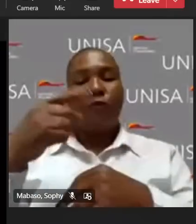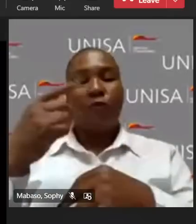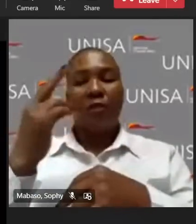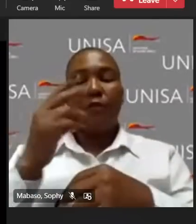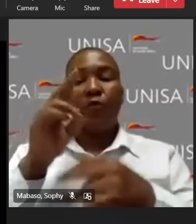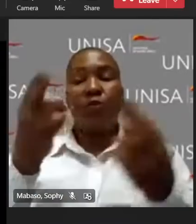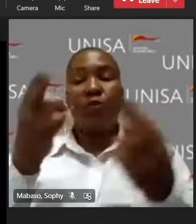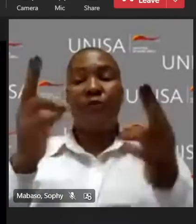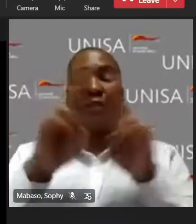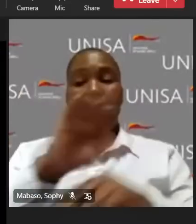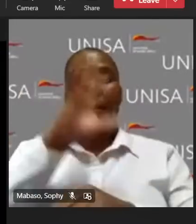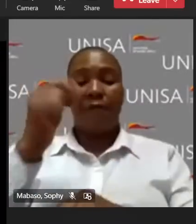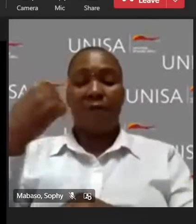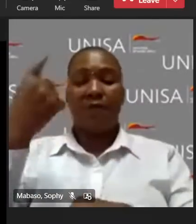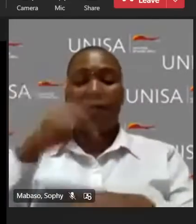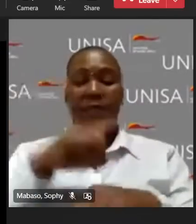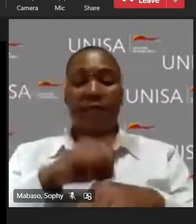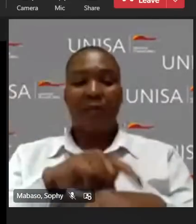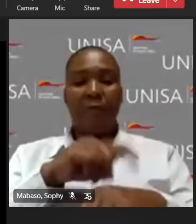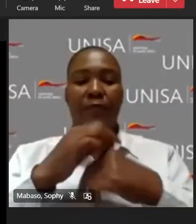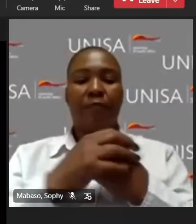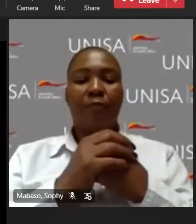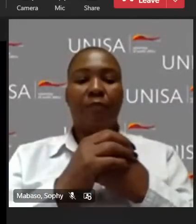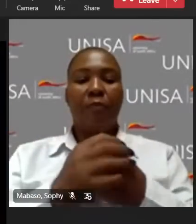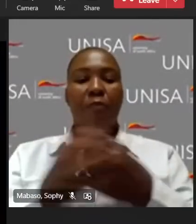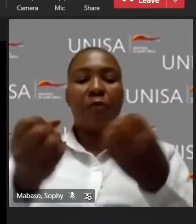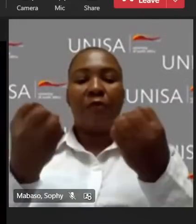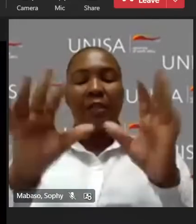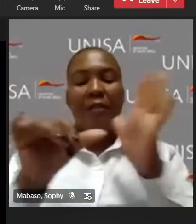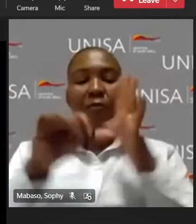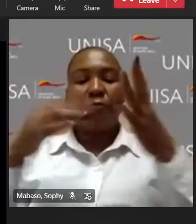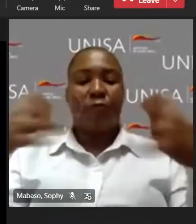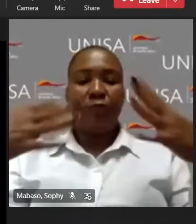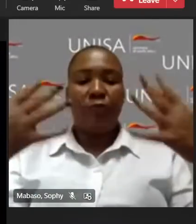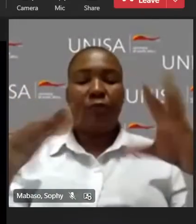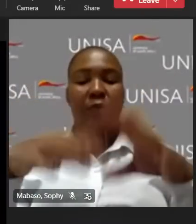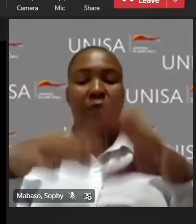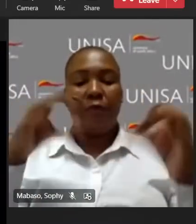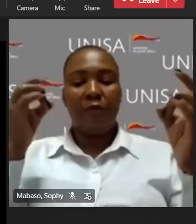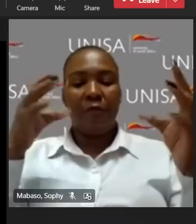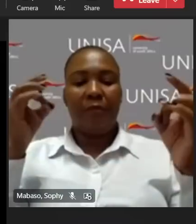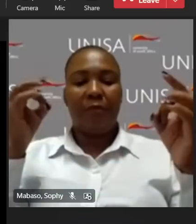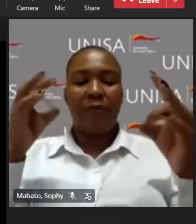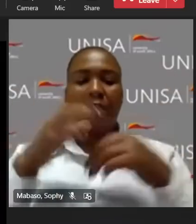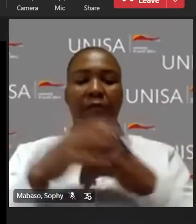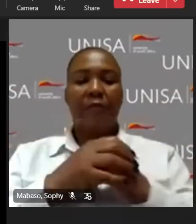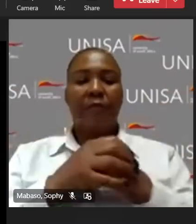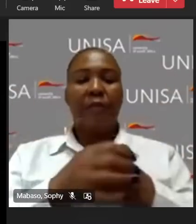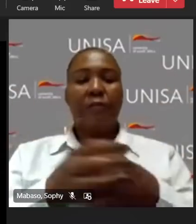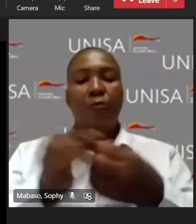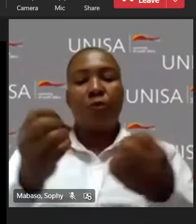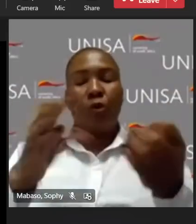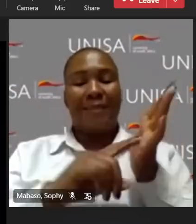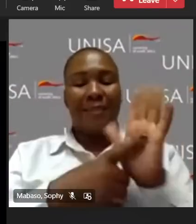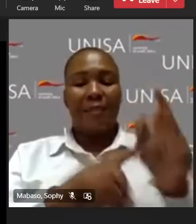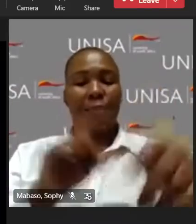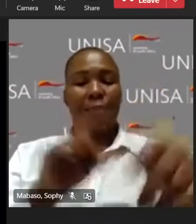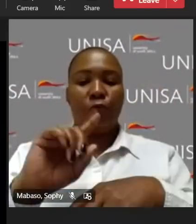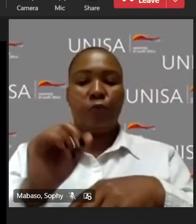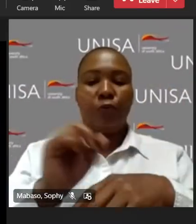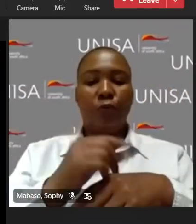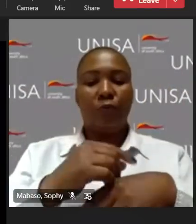provide essential information at crucial point the student journey. I'm going to show you exactly how you can become